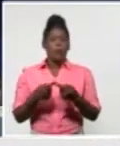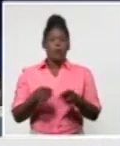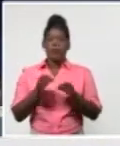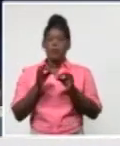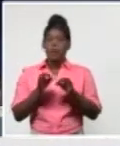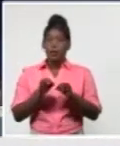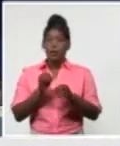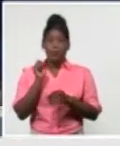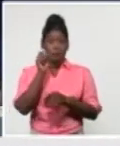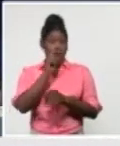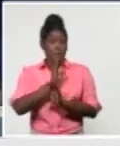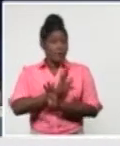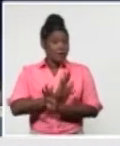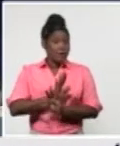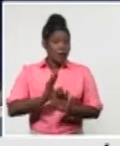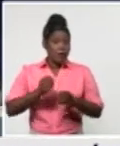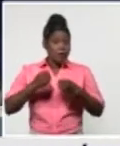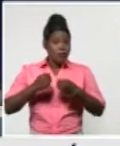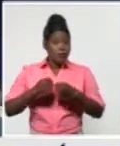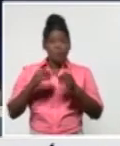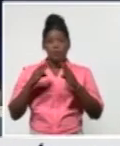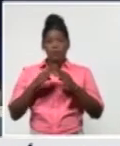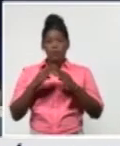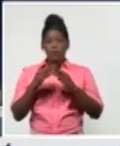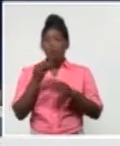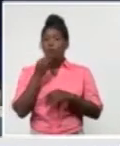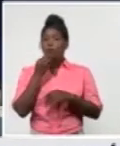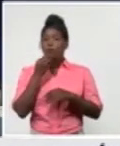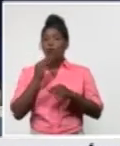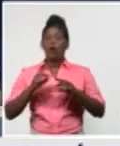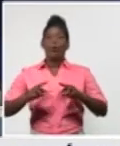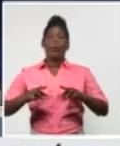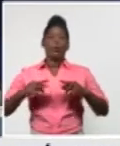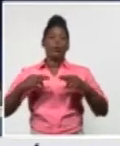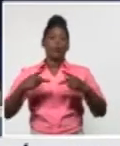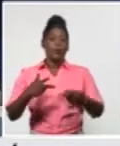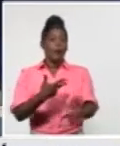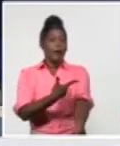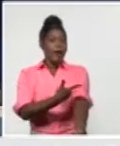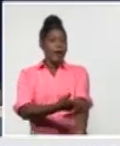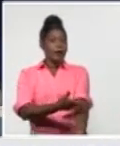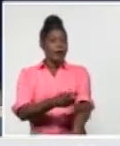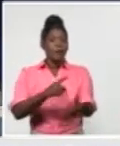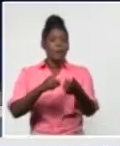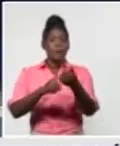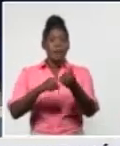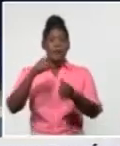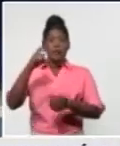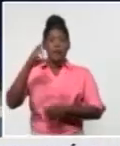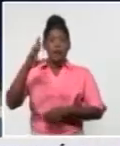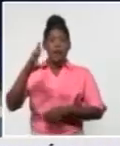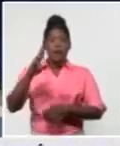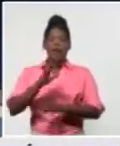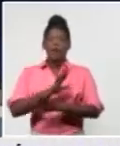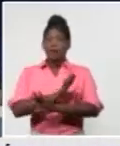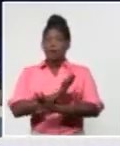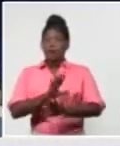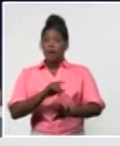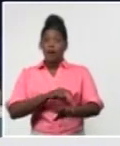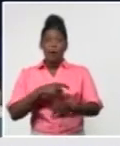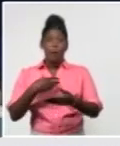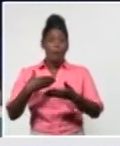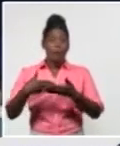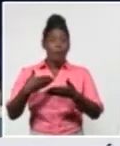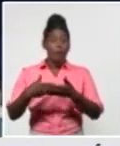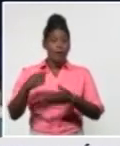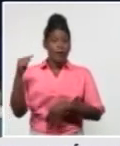And at the end of this home quarantine, the PCR is repeated to verify again that